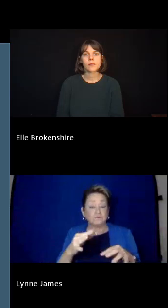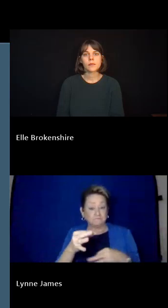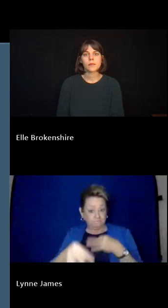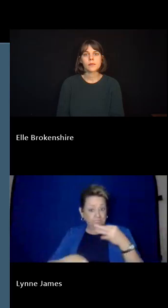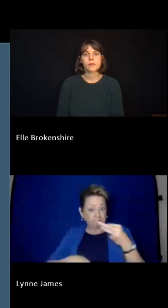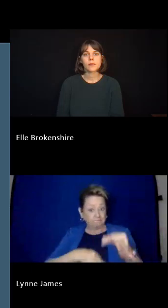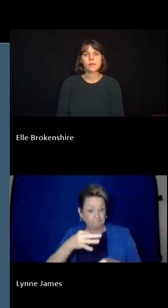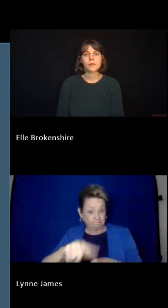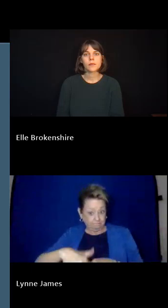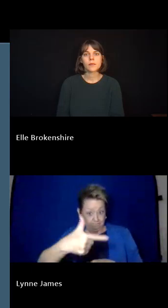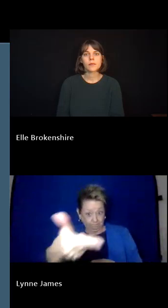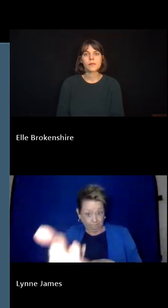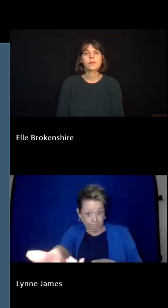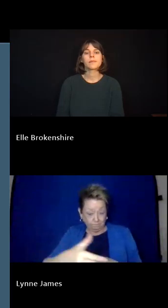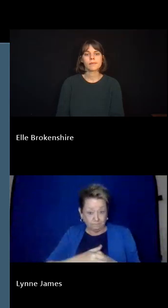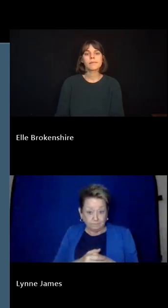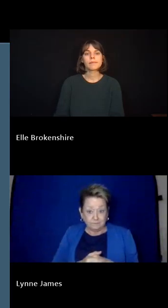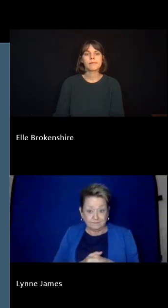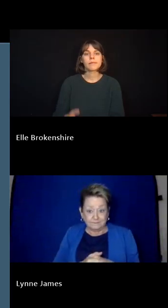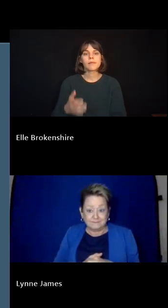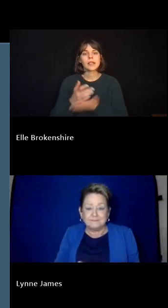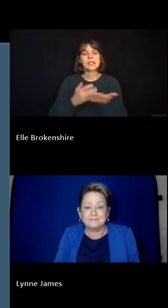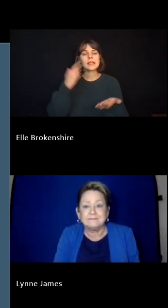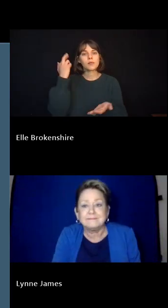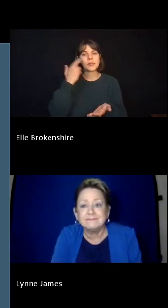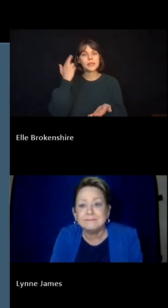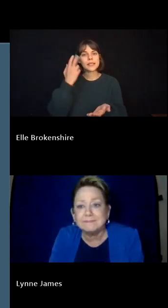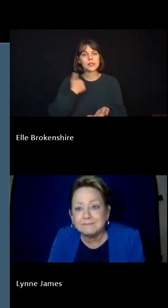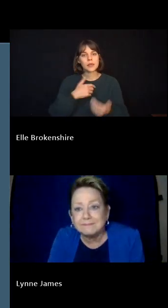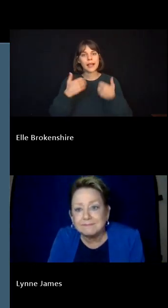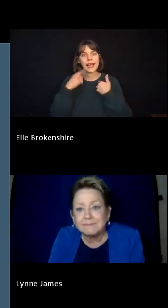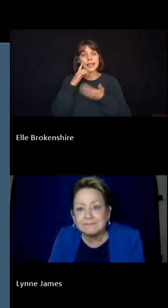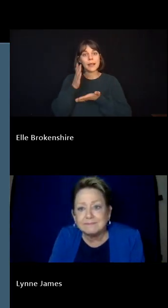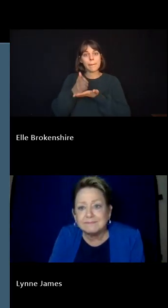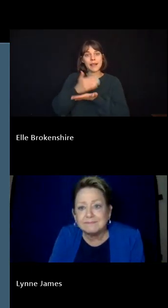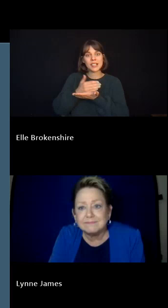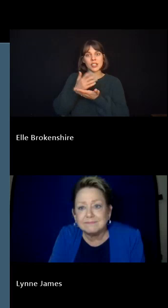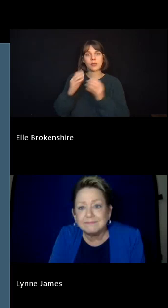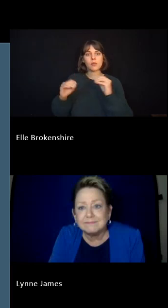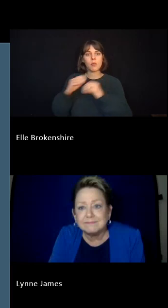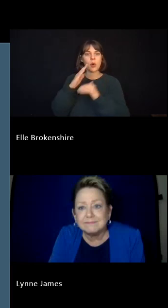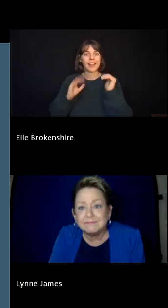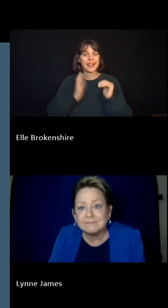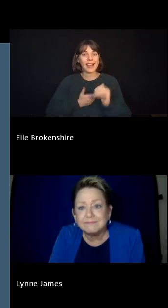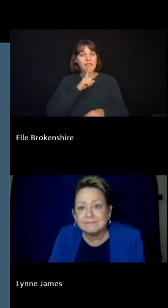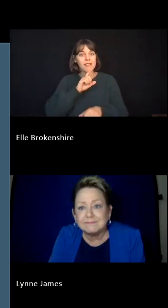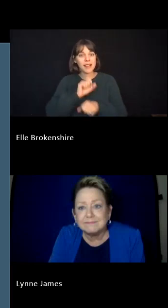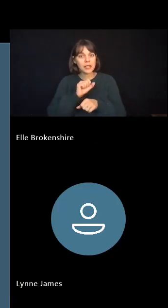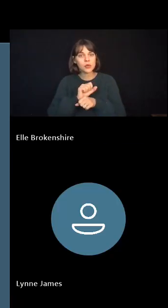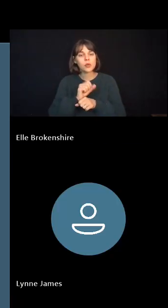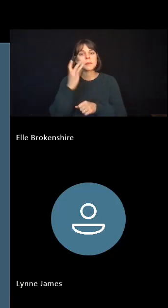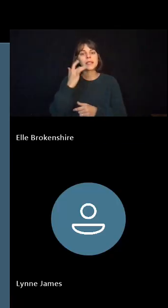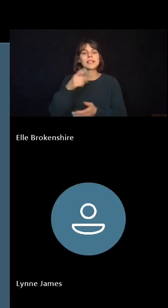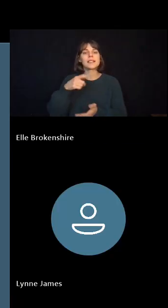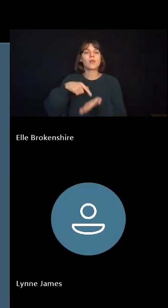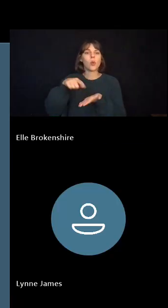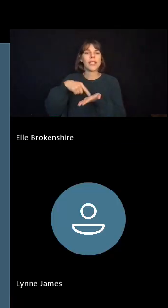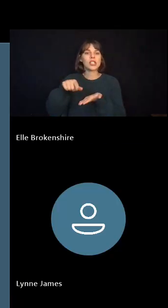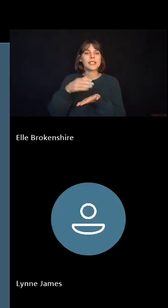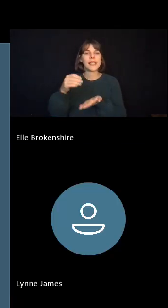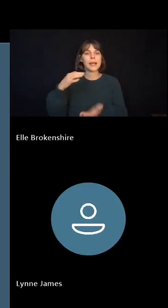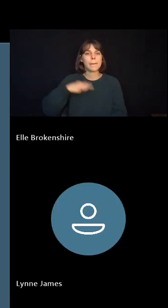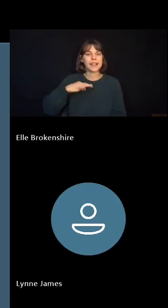we've had that the budget was so much higher than what our actual was primarily due to wages and